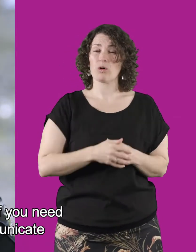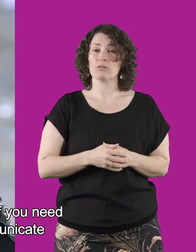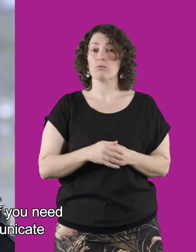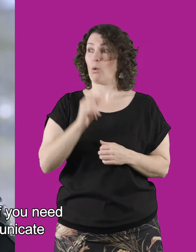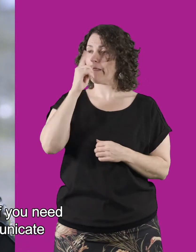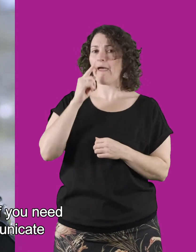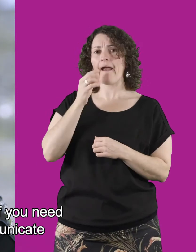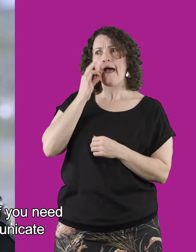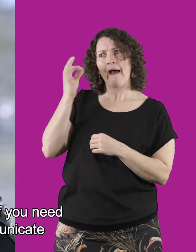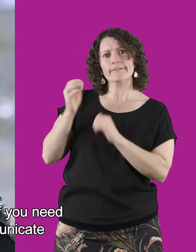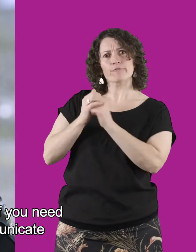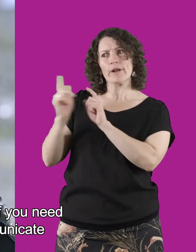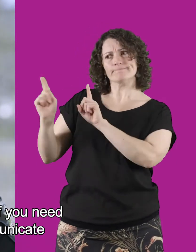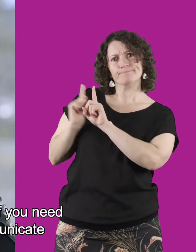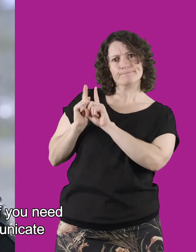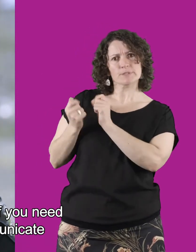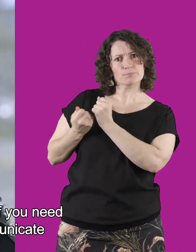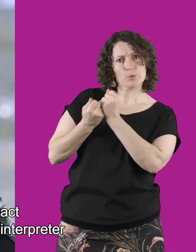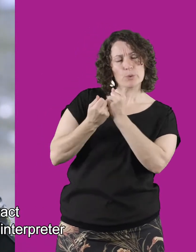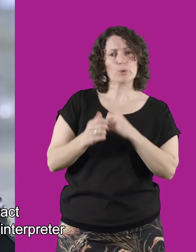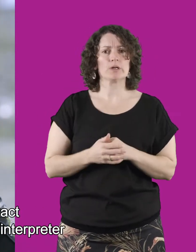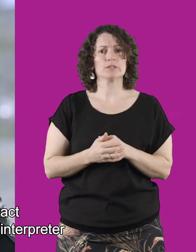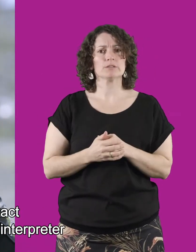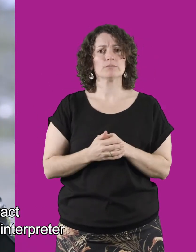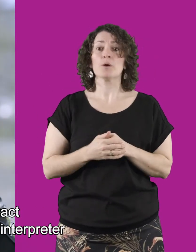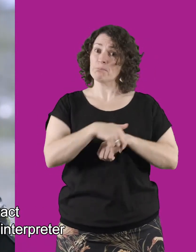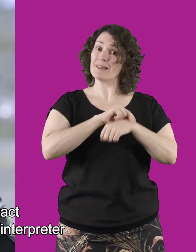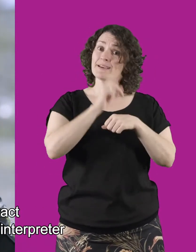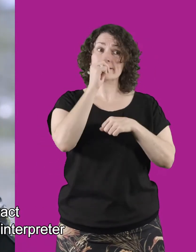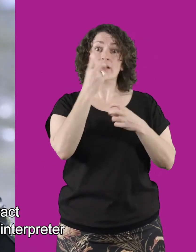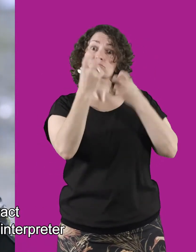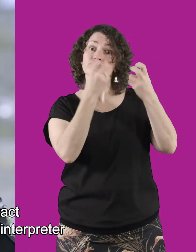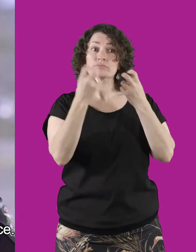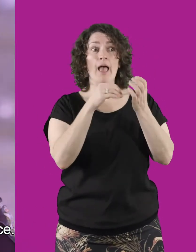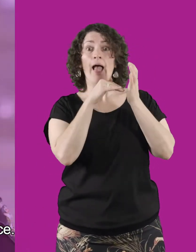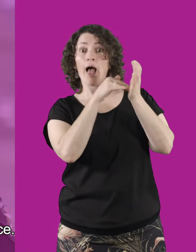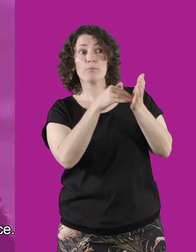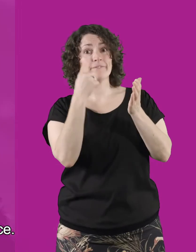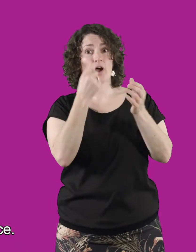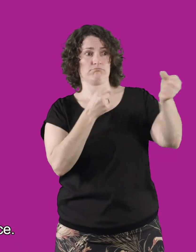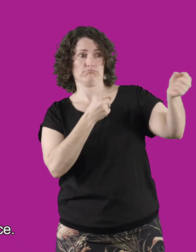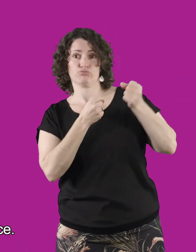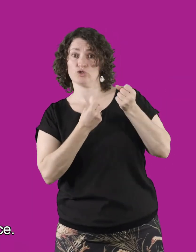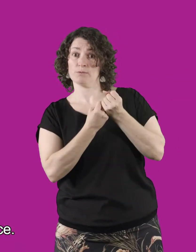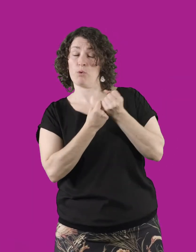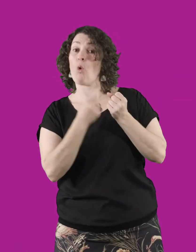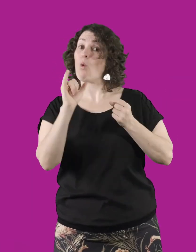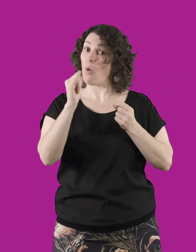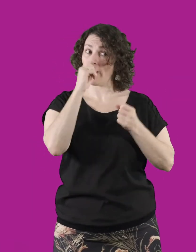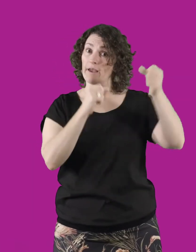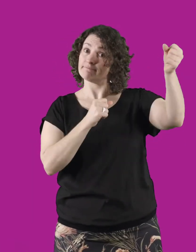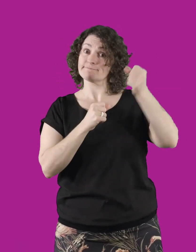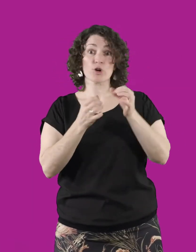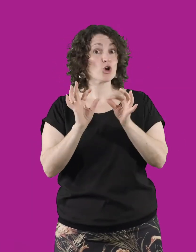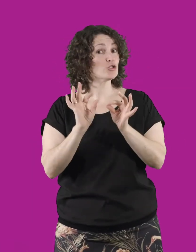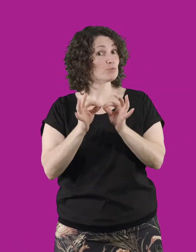Police will ask you if you need support to communicate and can contact a support person or interpreter for assistance.